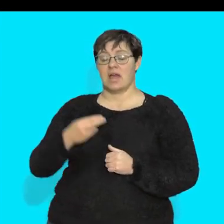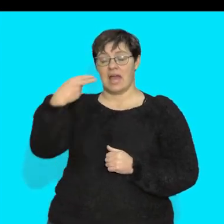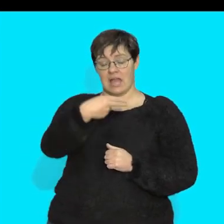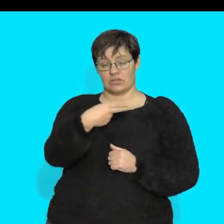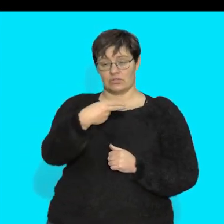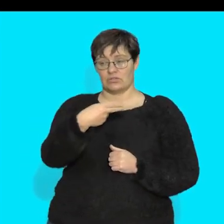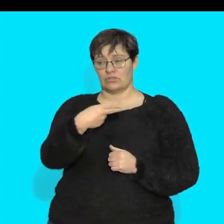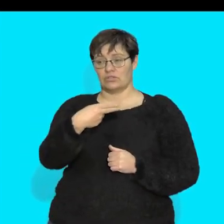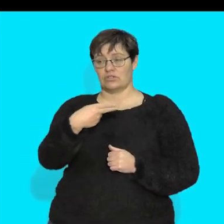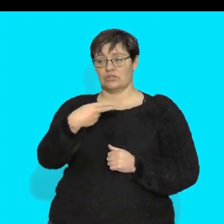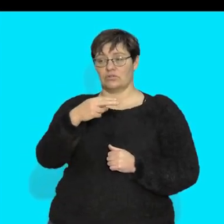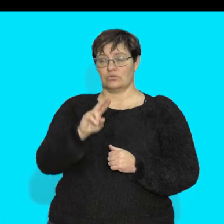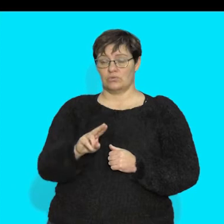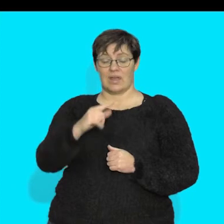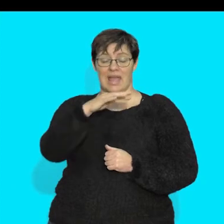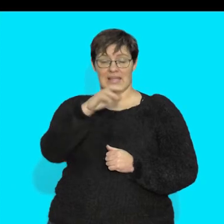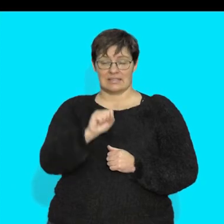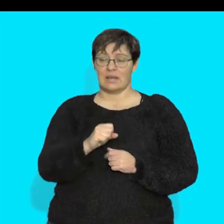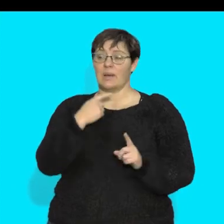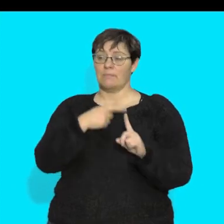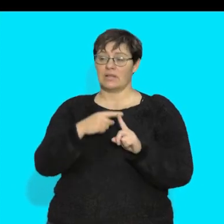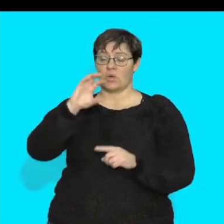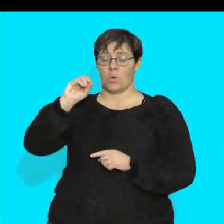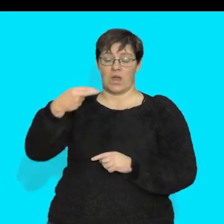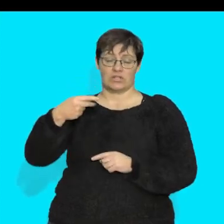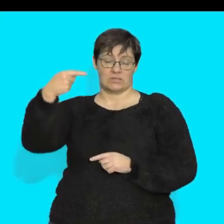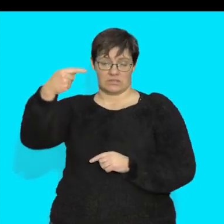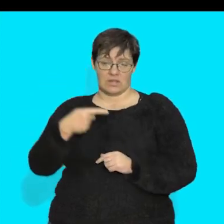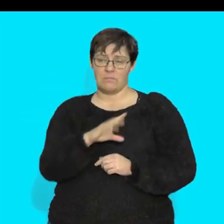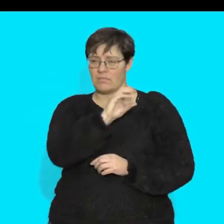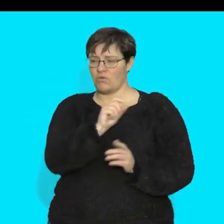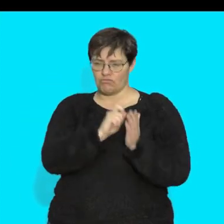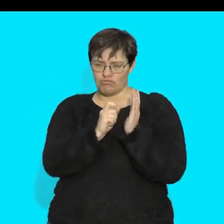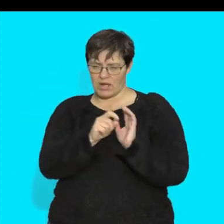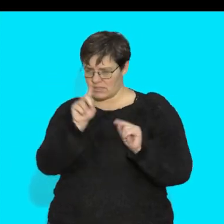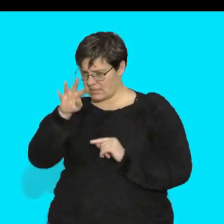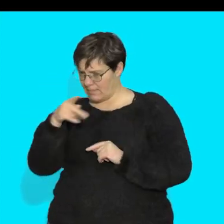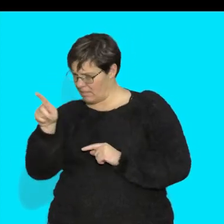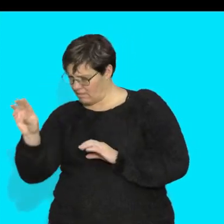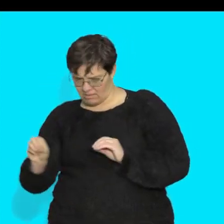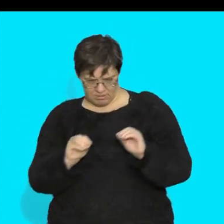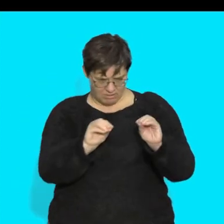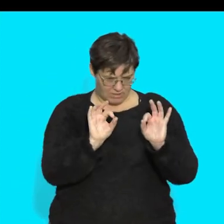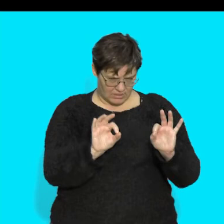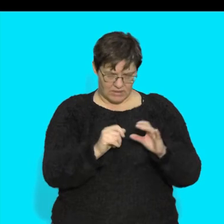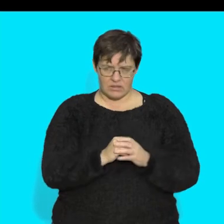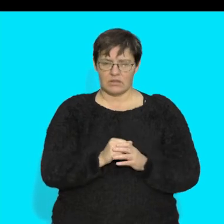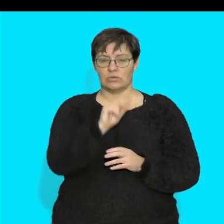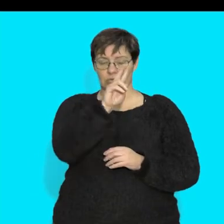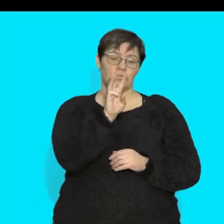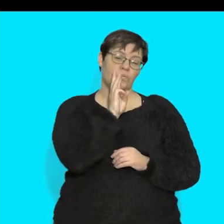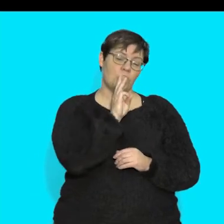hydrogen gas and hydroxide ions. Let me just check that I've written that correctly from the table,